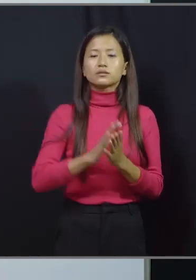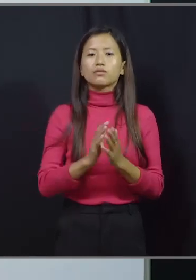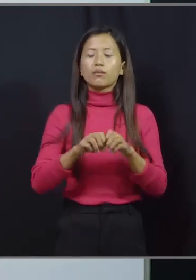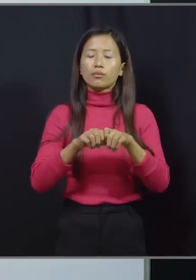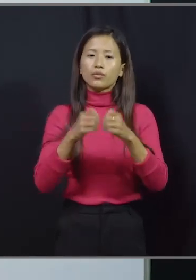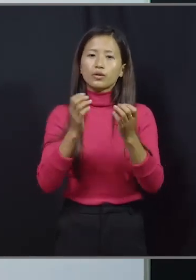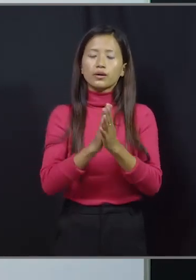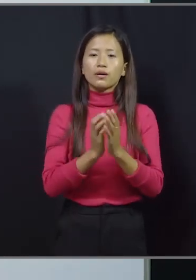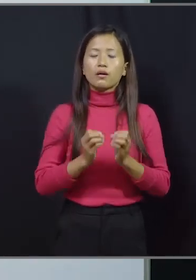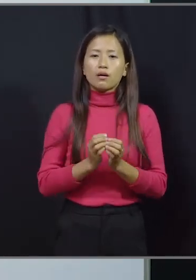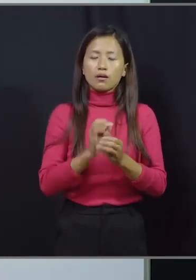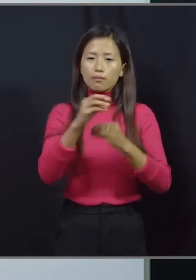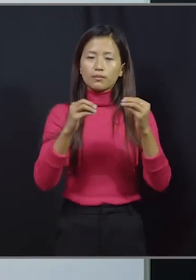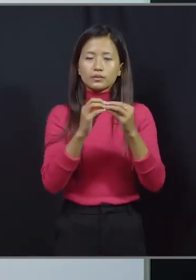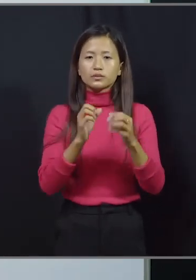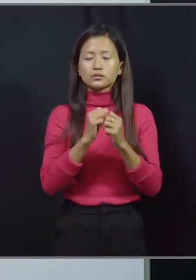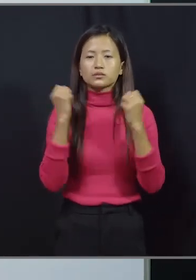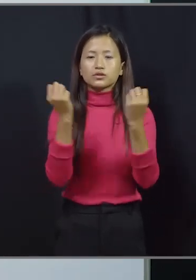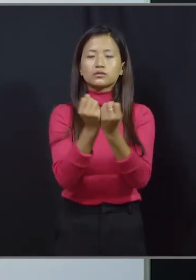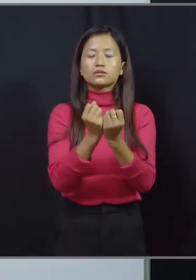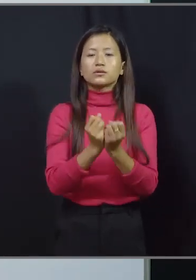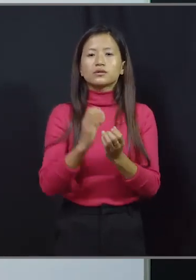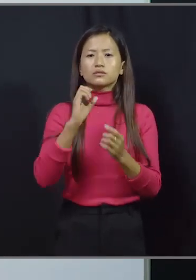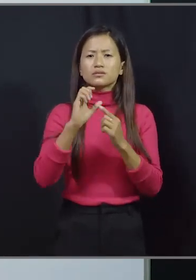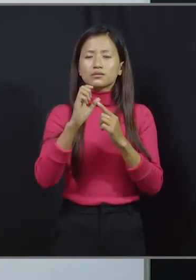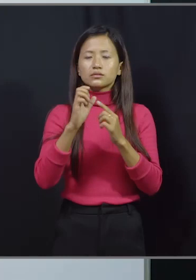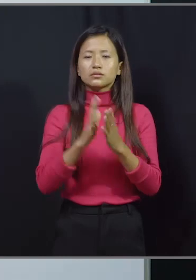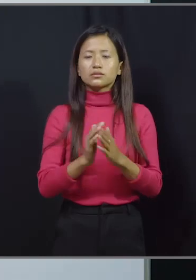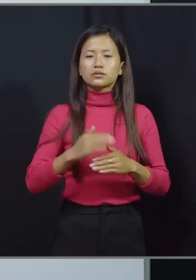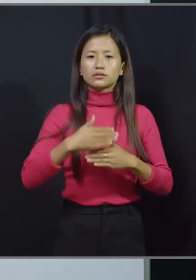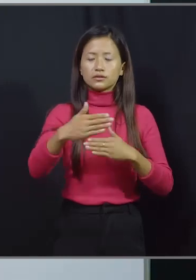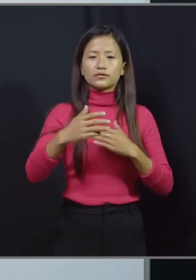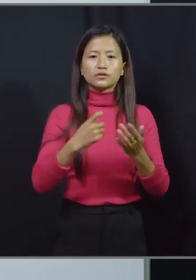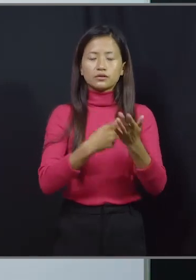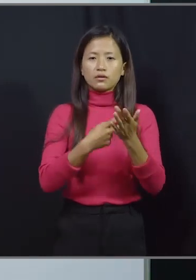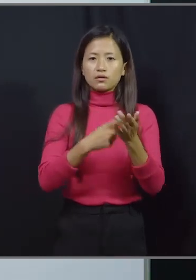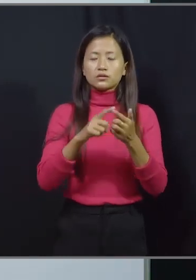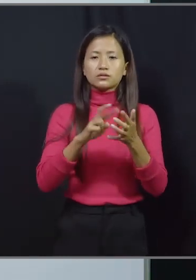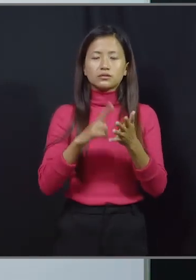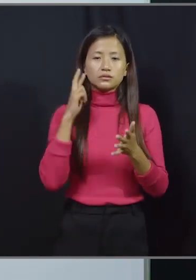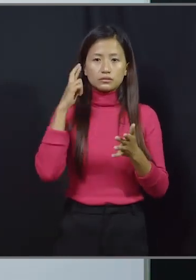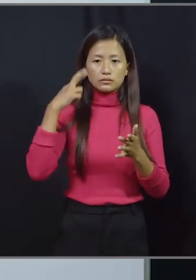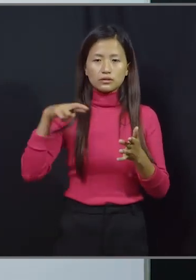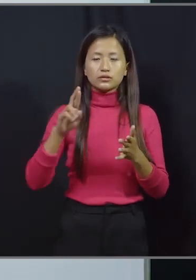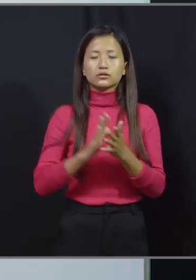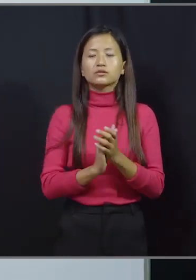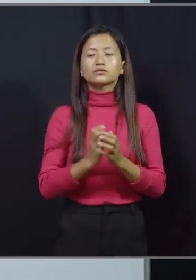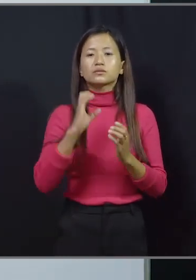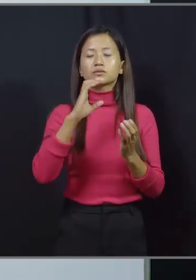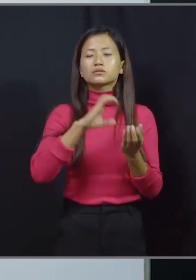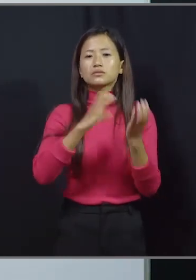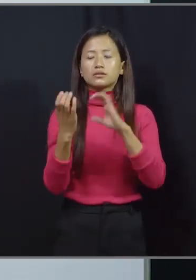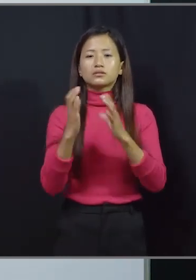social, culture, economic, political, and even to the extent of religious changes that the